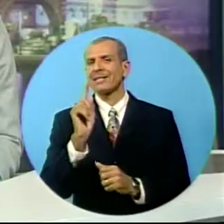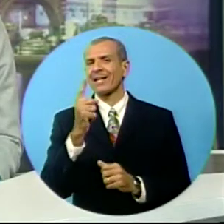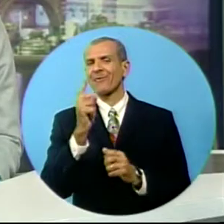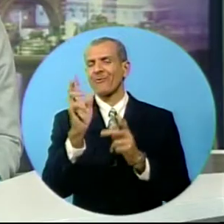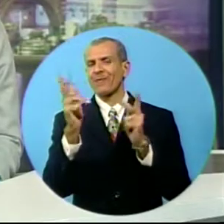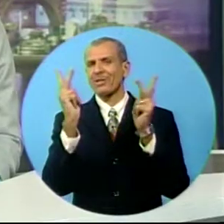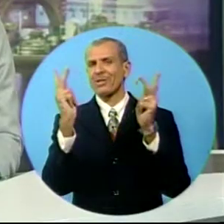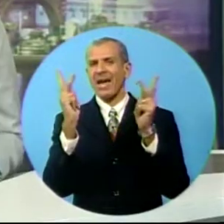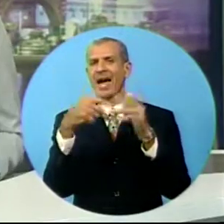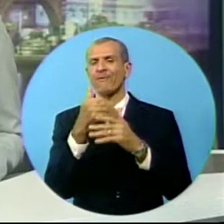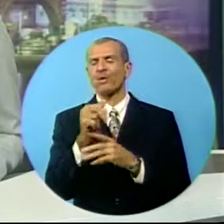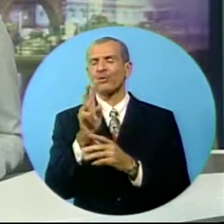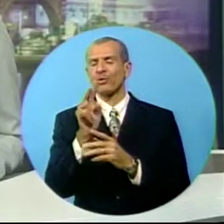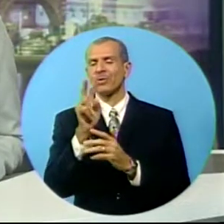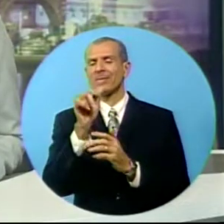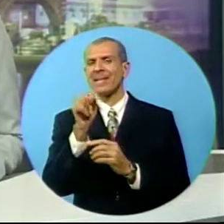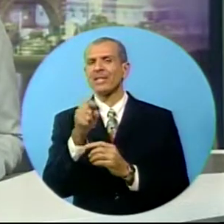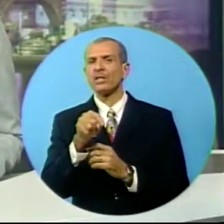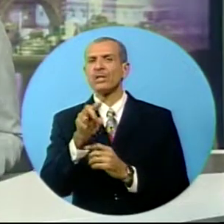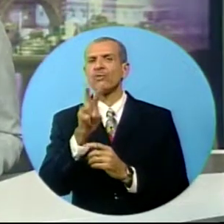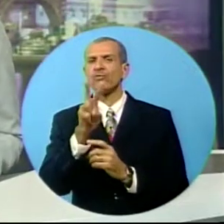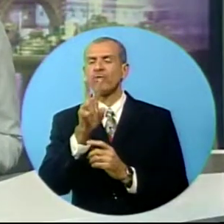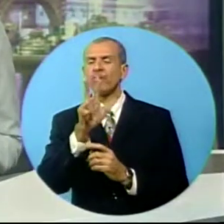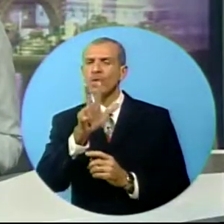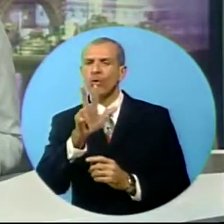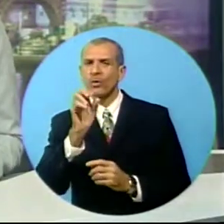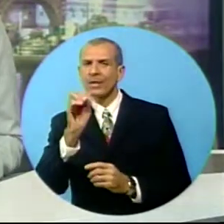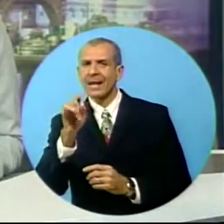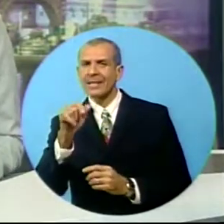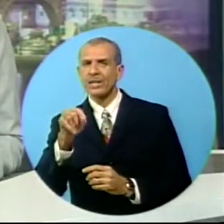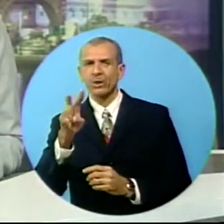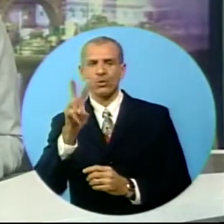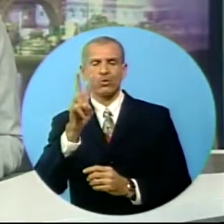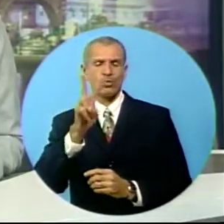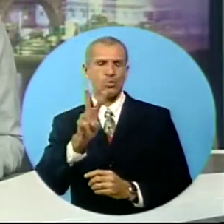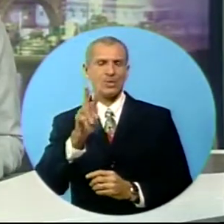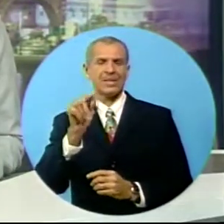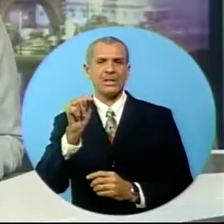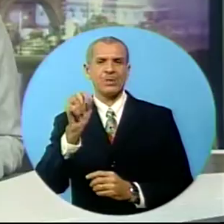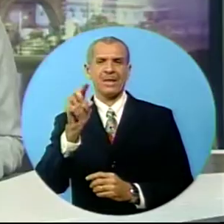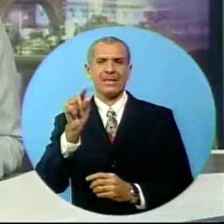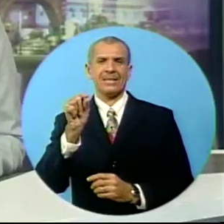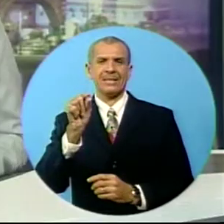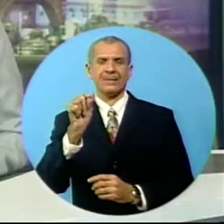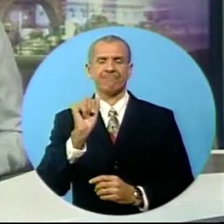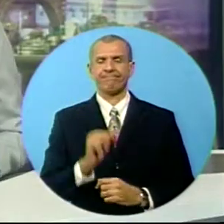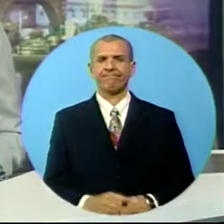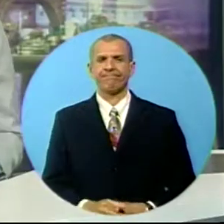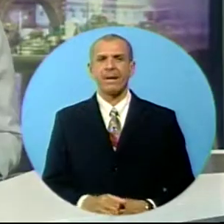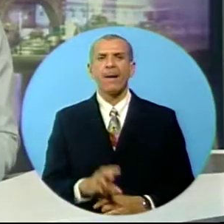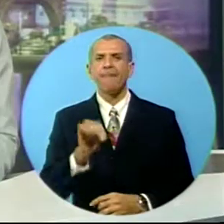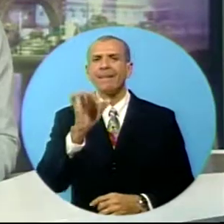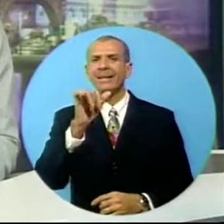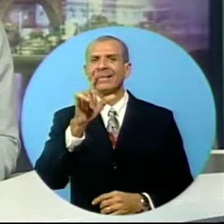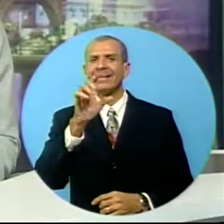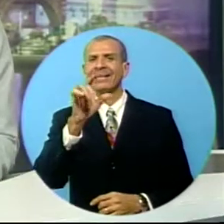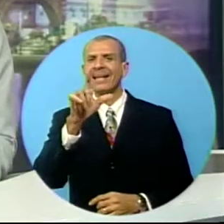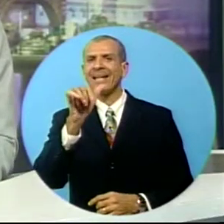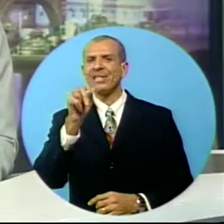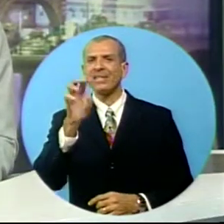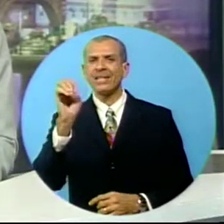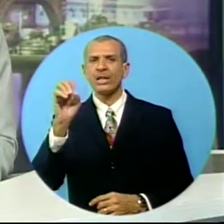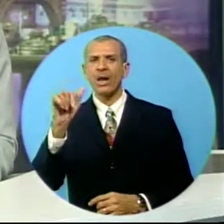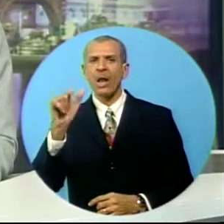victory after two tests three ODIs and two T20s Milton Lynch Eden Lodge and Bailey's